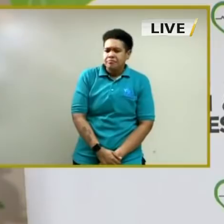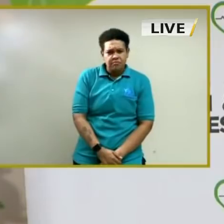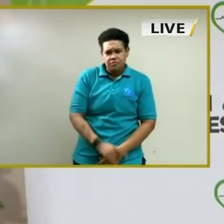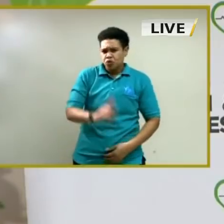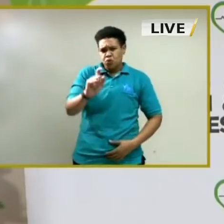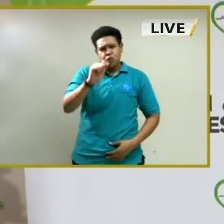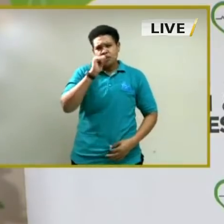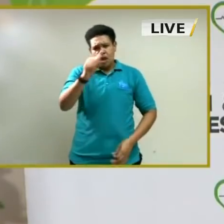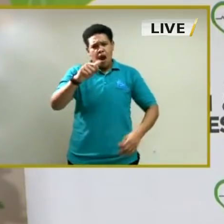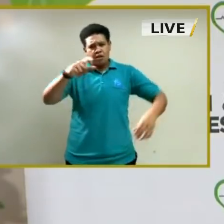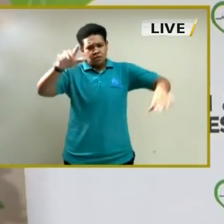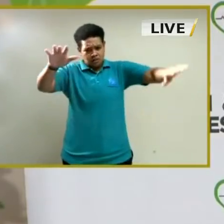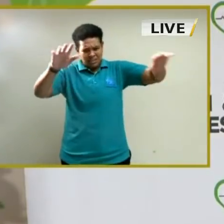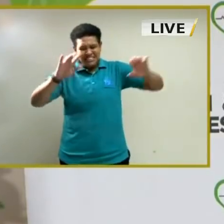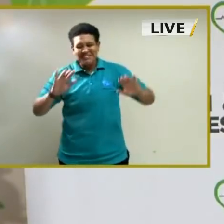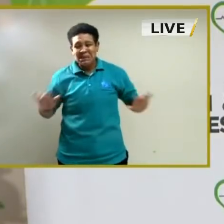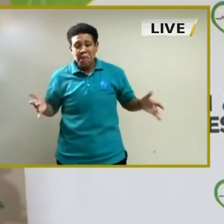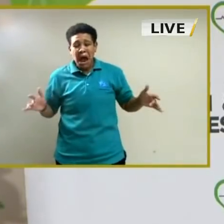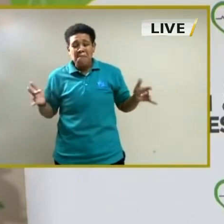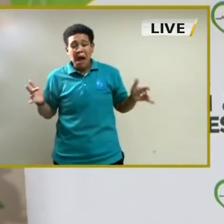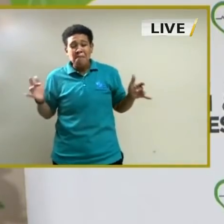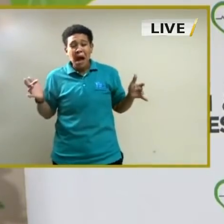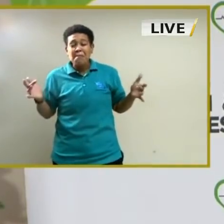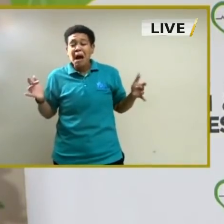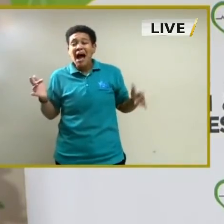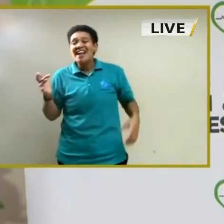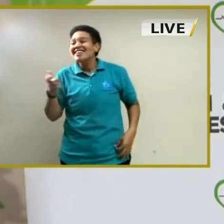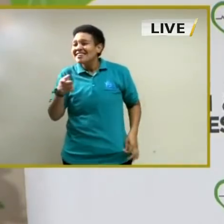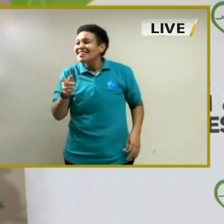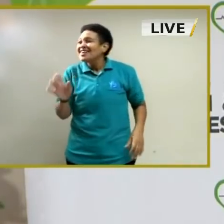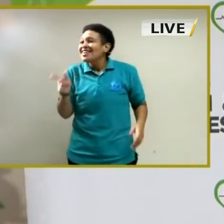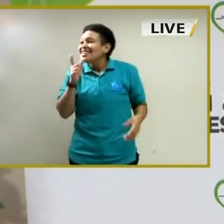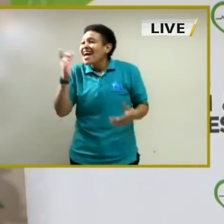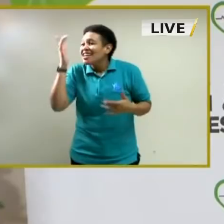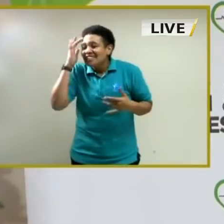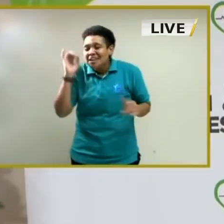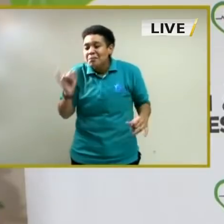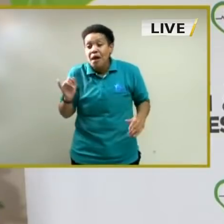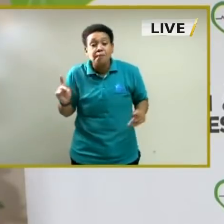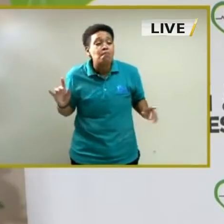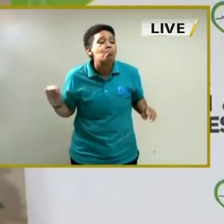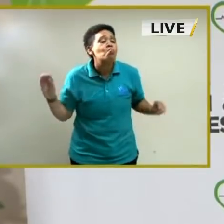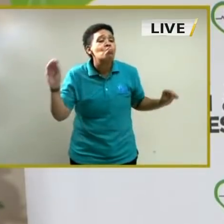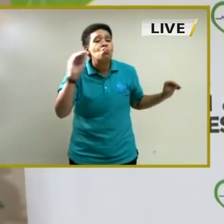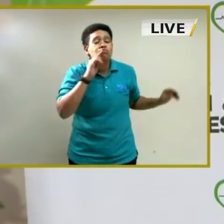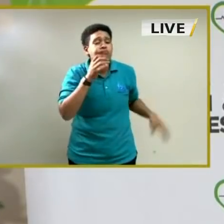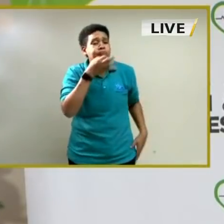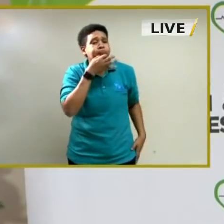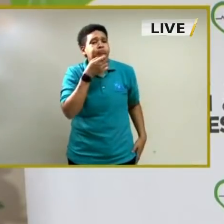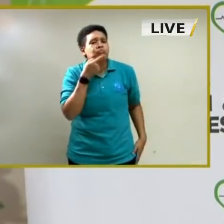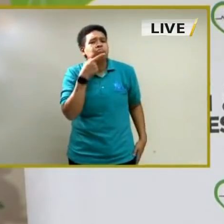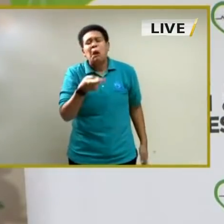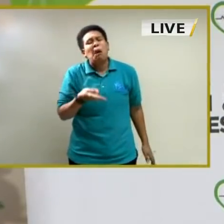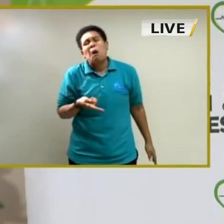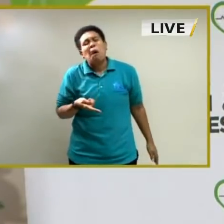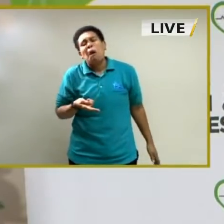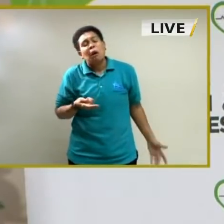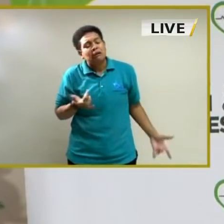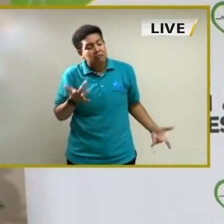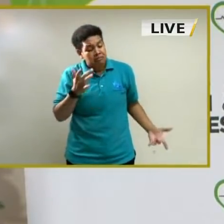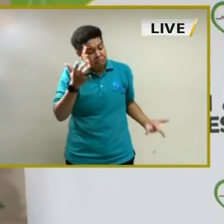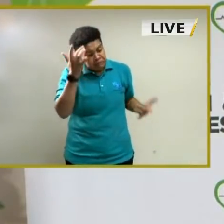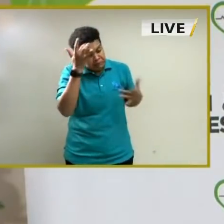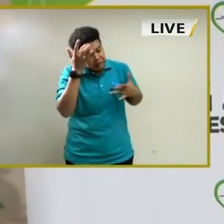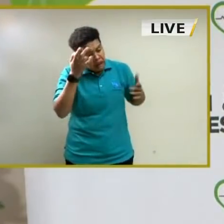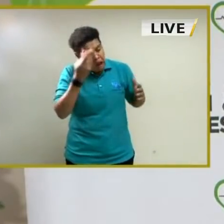perceived mildness of the strain. Yes, there are experts who have said that the likelihood